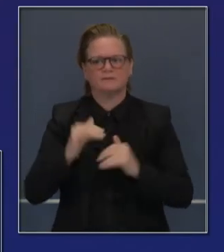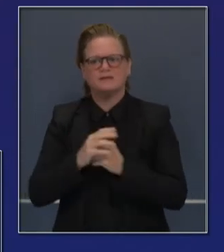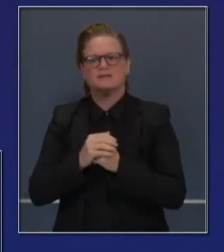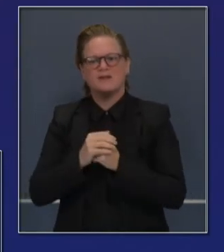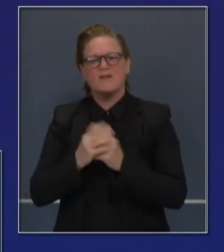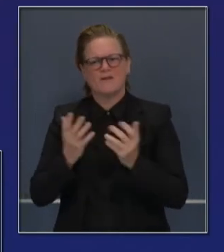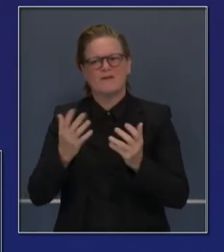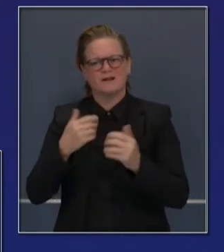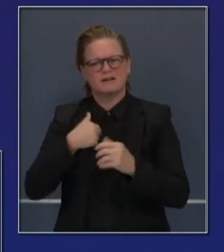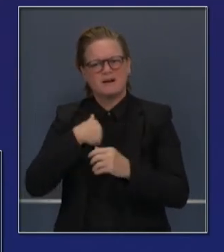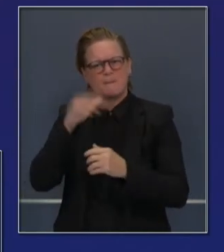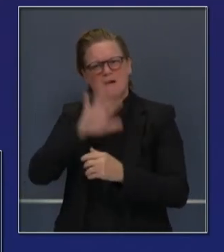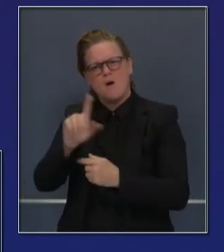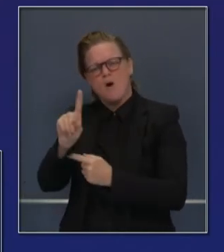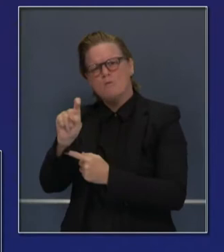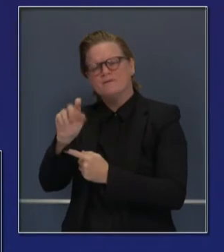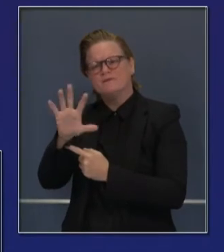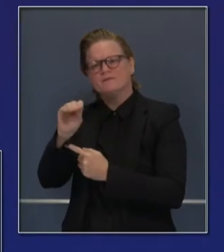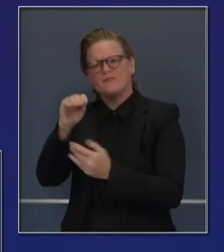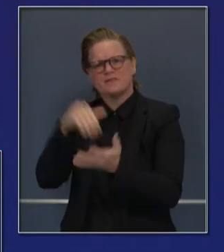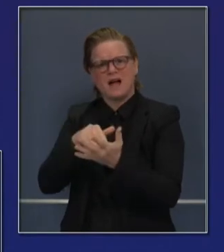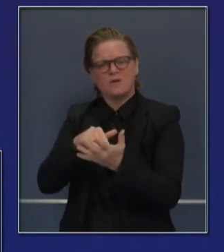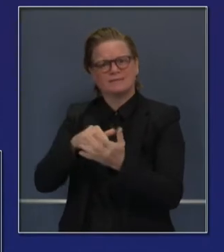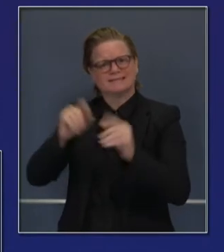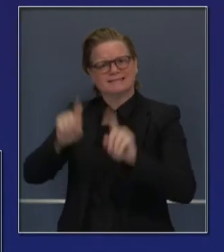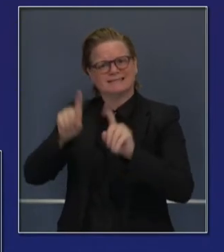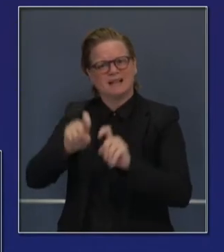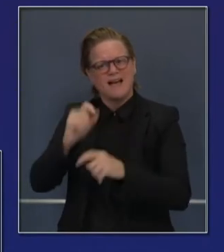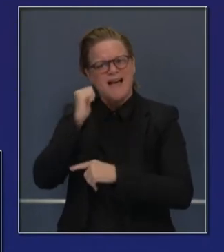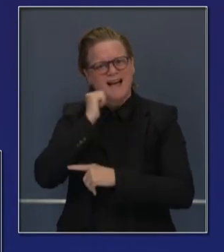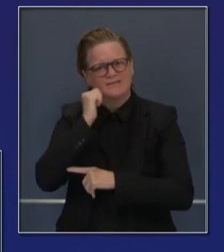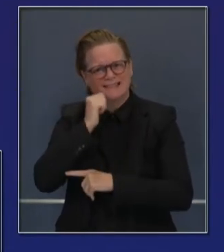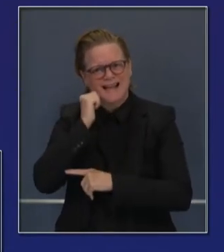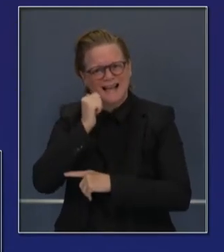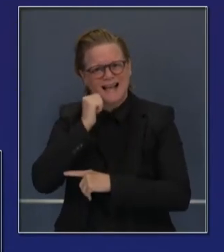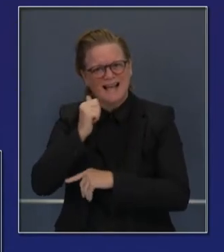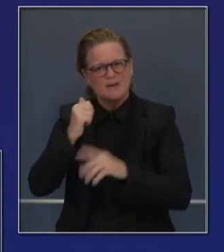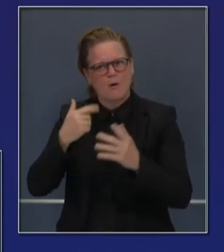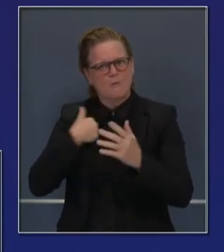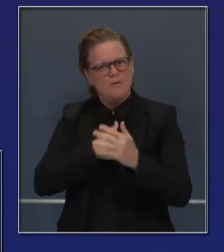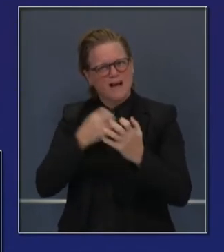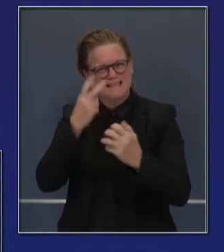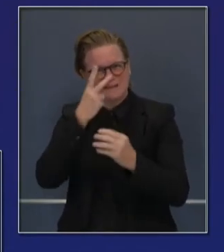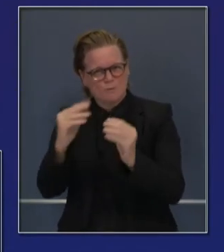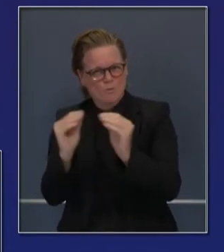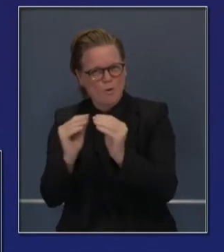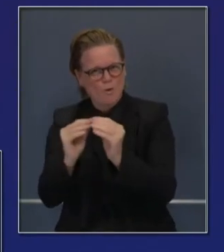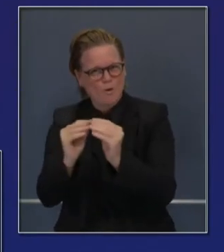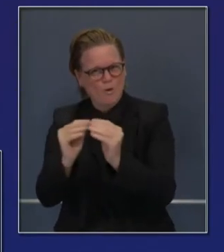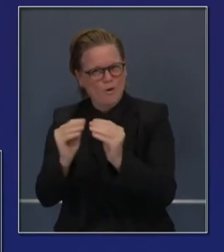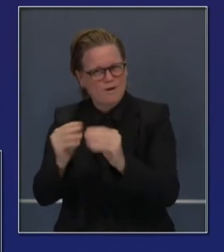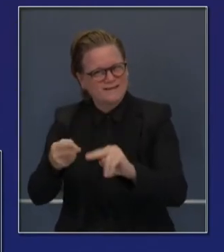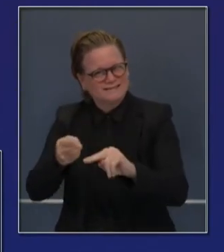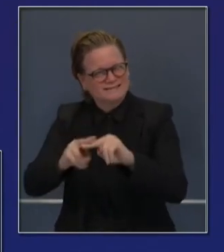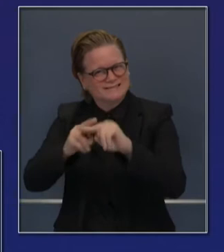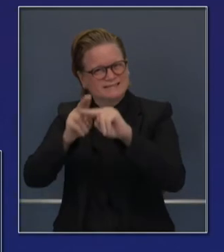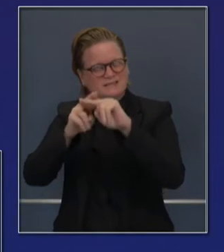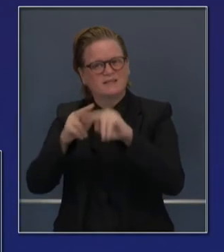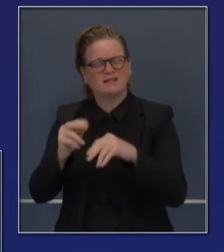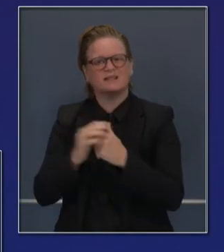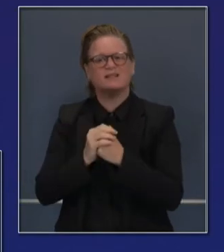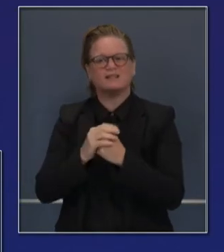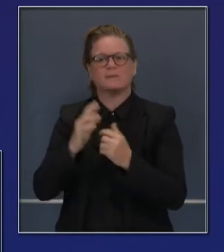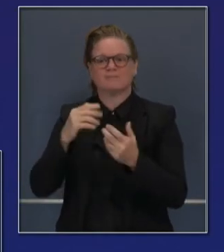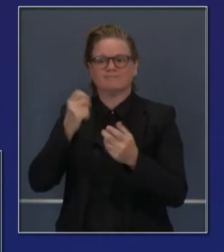being conducted every single day just yet, but over the course of number of weeks, over the course of the next few months, we will indeed get